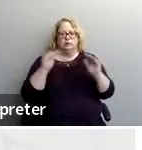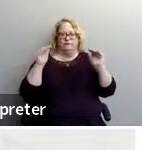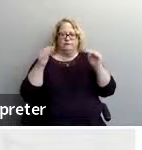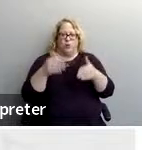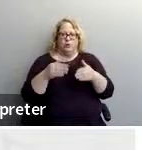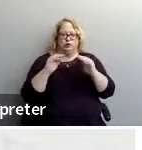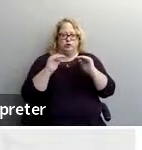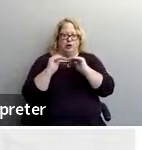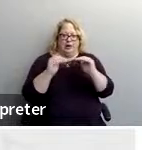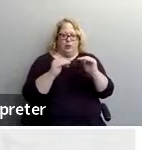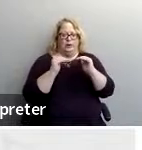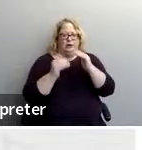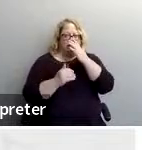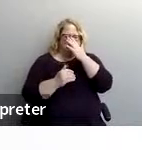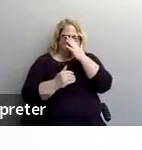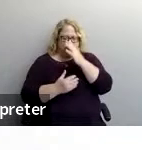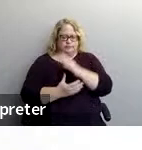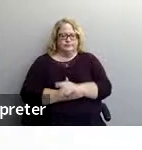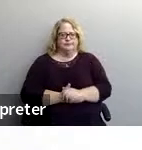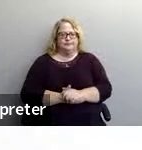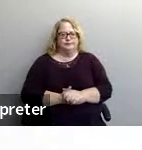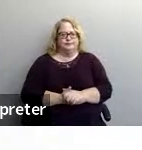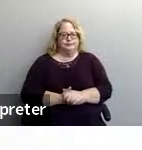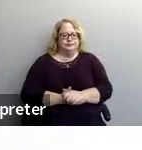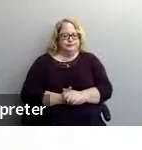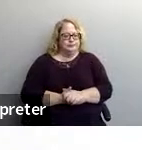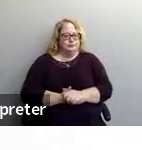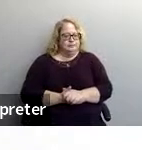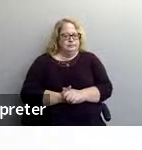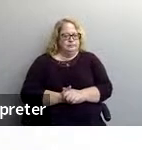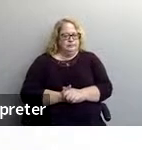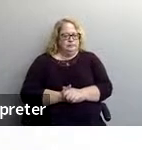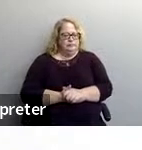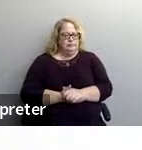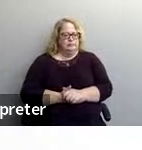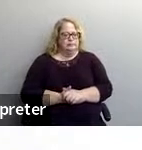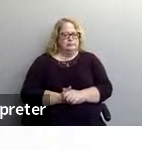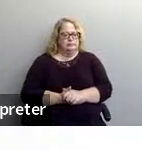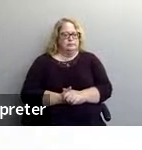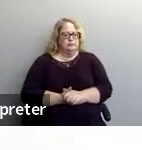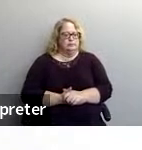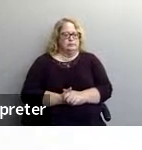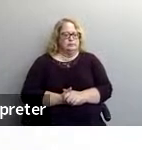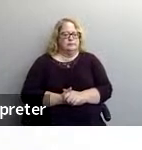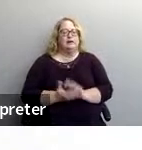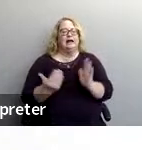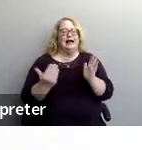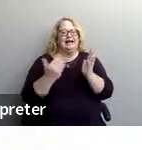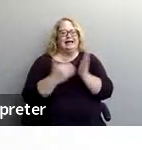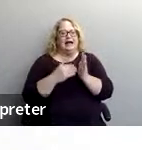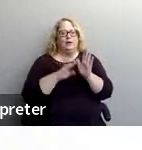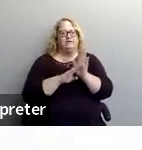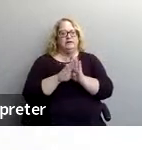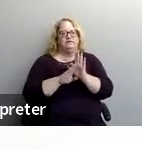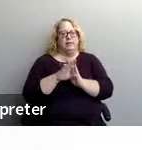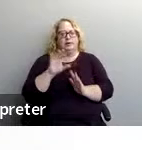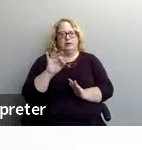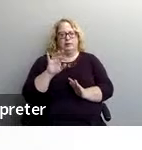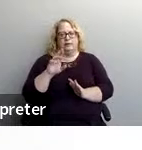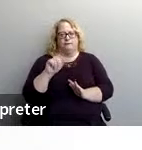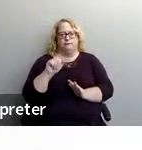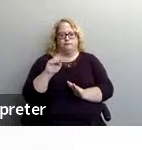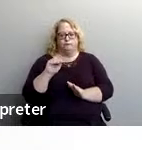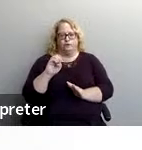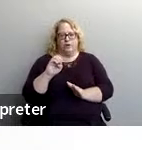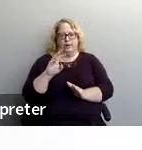equity. again, we've developed a framework here, and